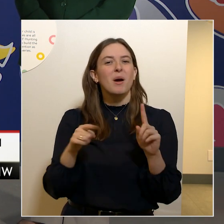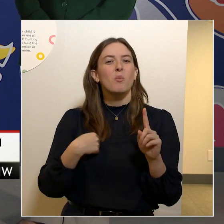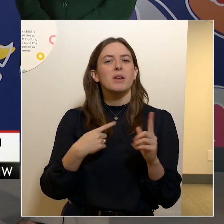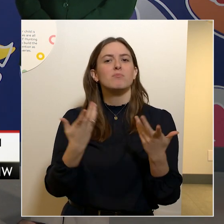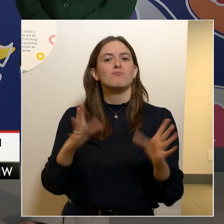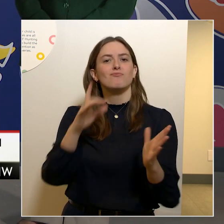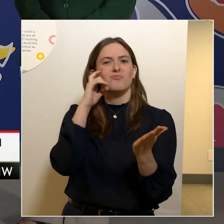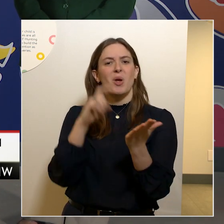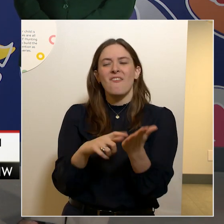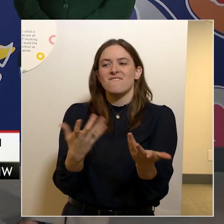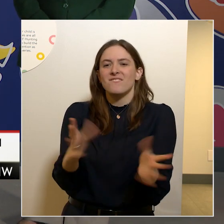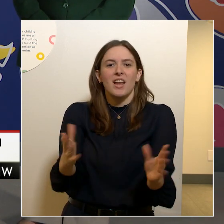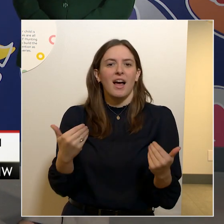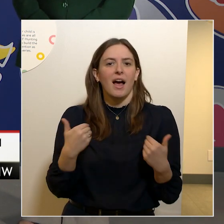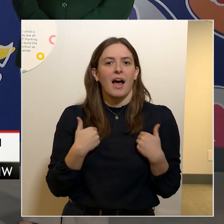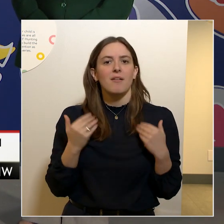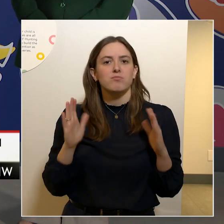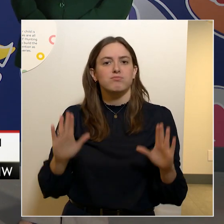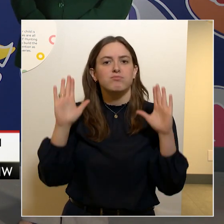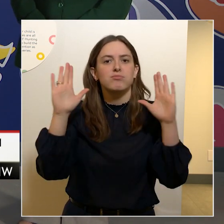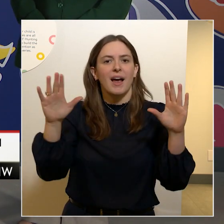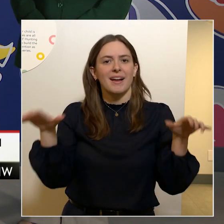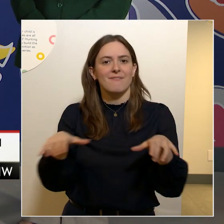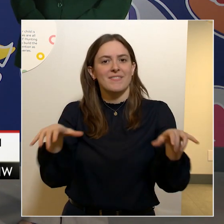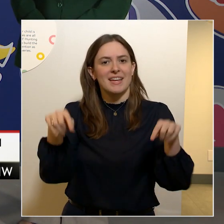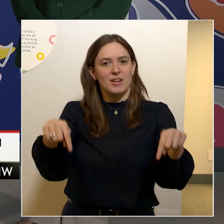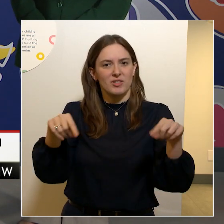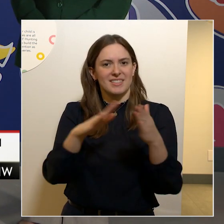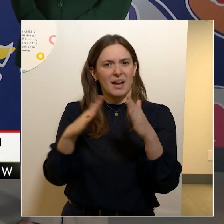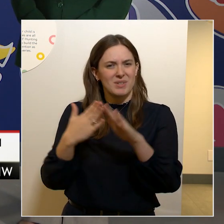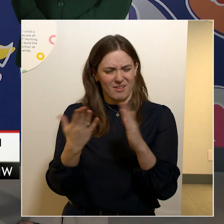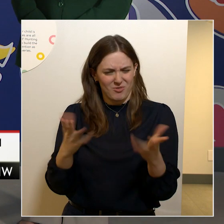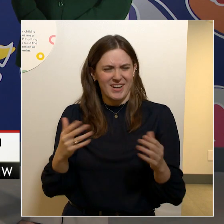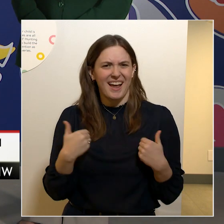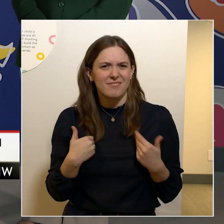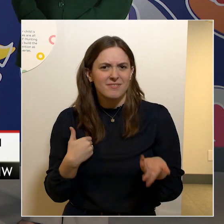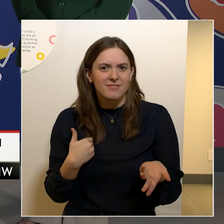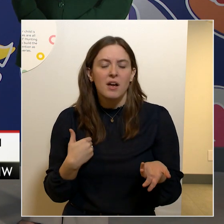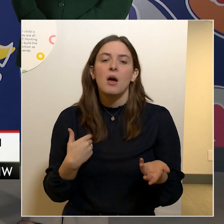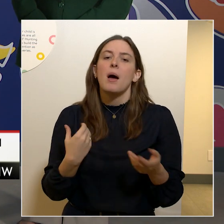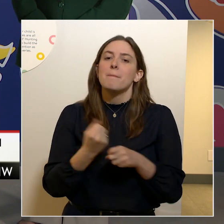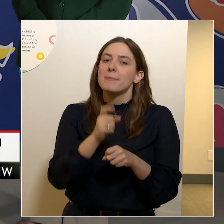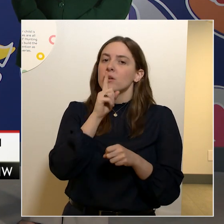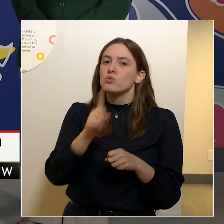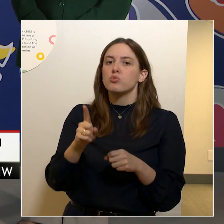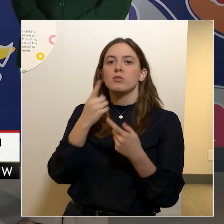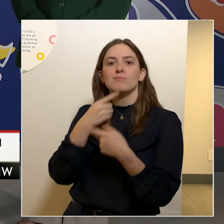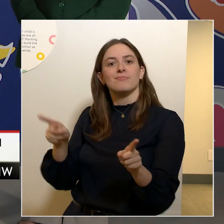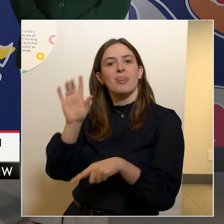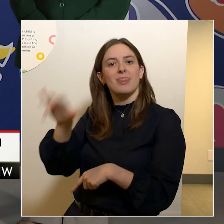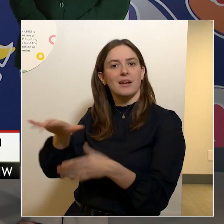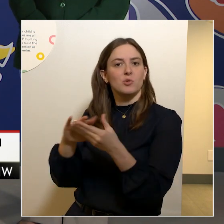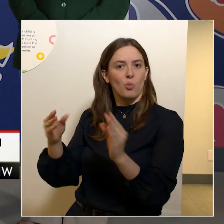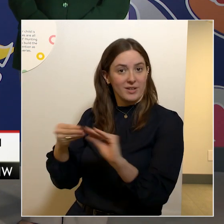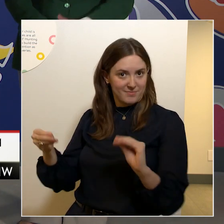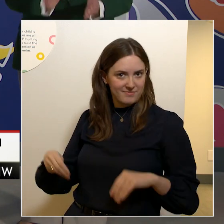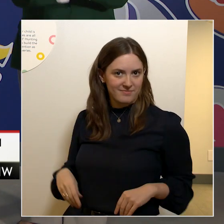of great activity and improving activity in the downtown. So be sure to tell that story.